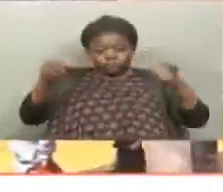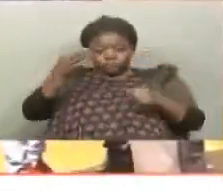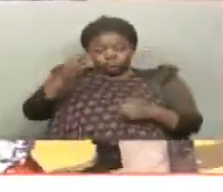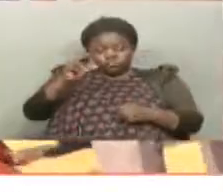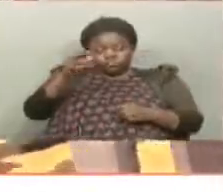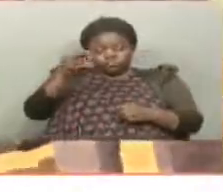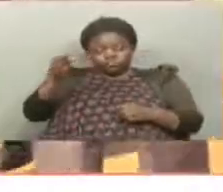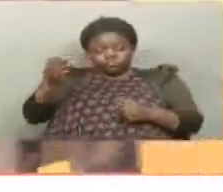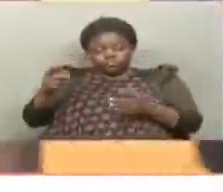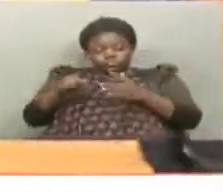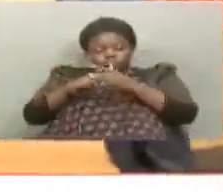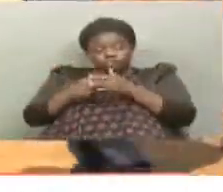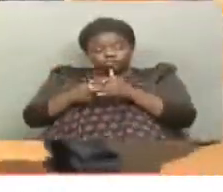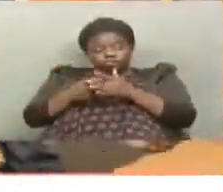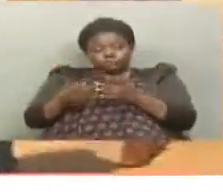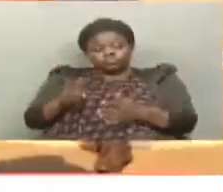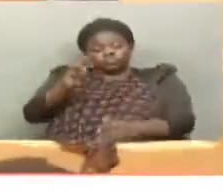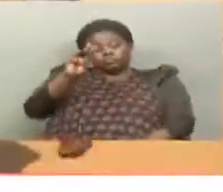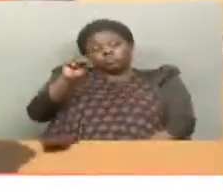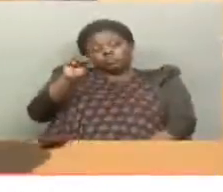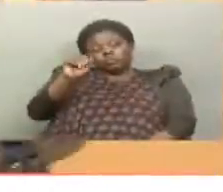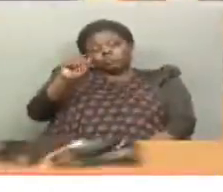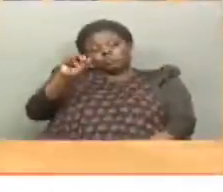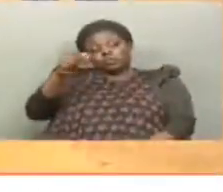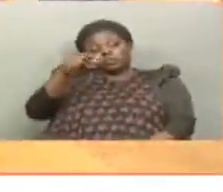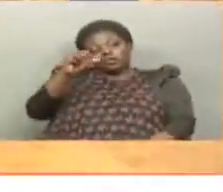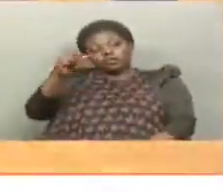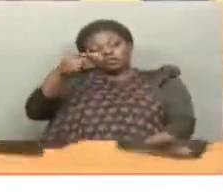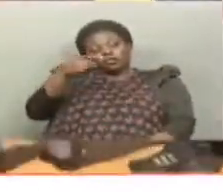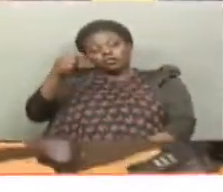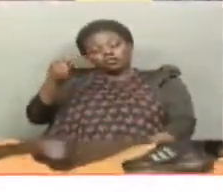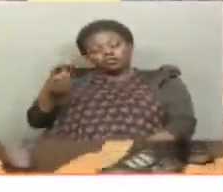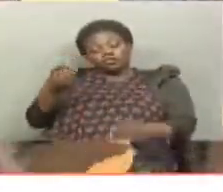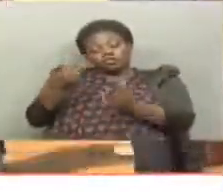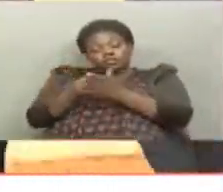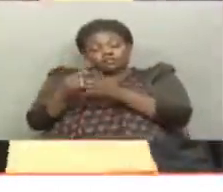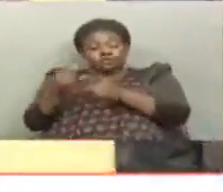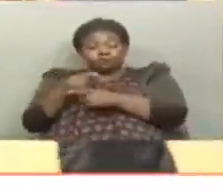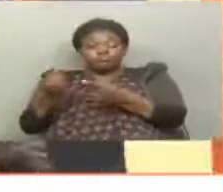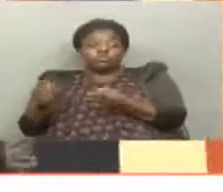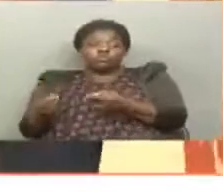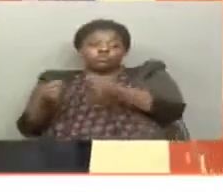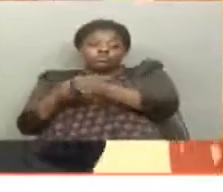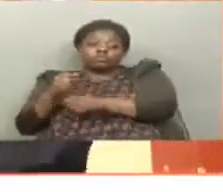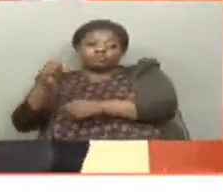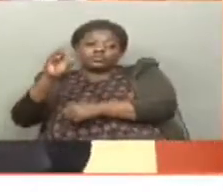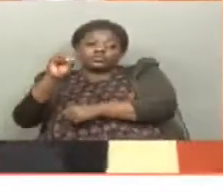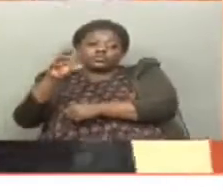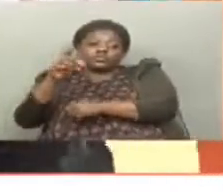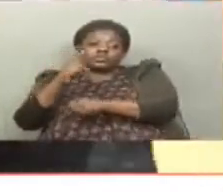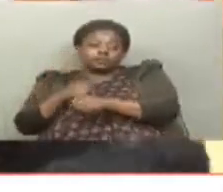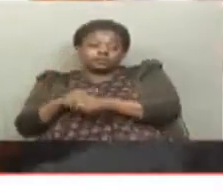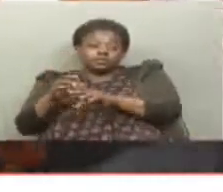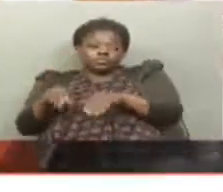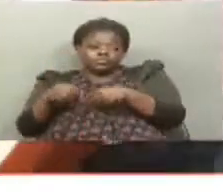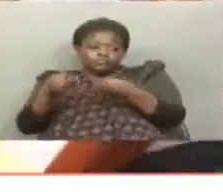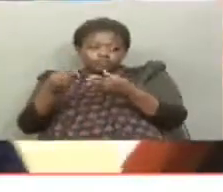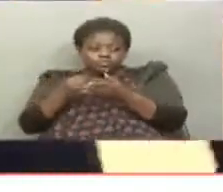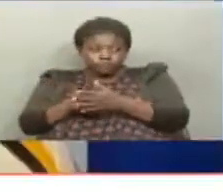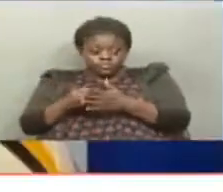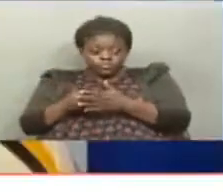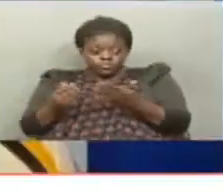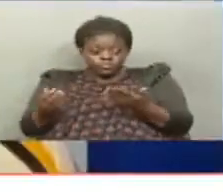Magogo hagumiza zi klabu kusunga senti eziva mbavu jirizi hama Star Times. We can give more money. If we